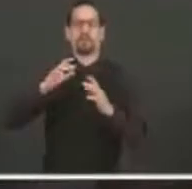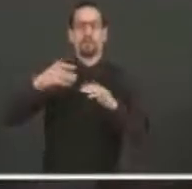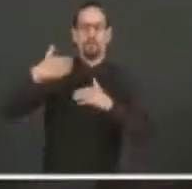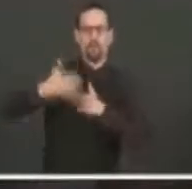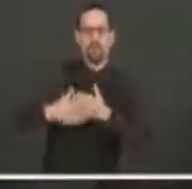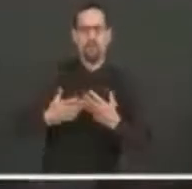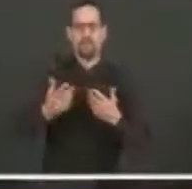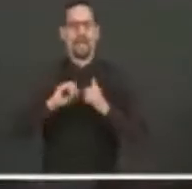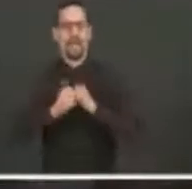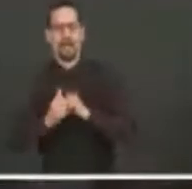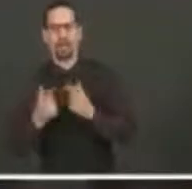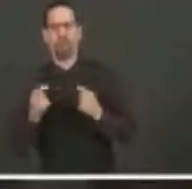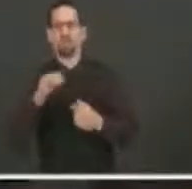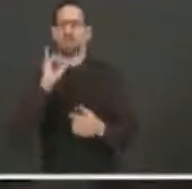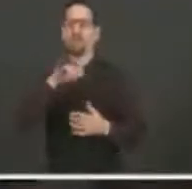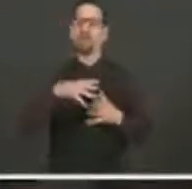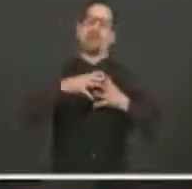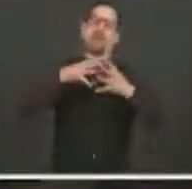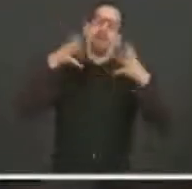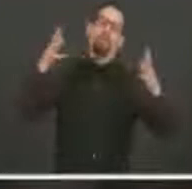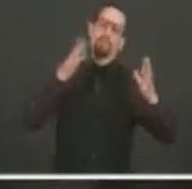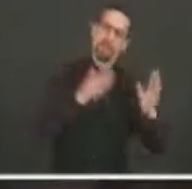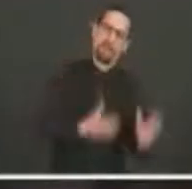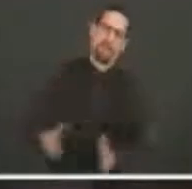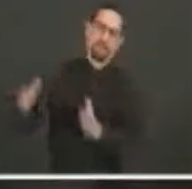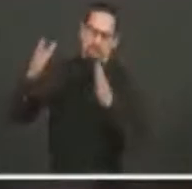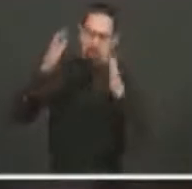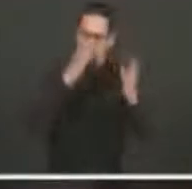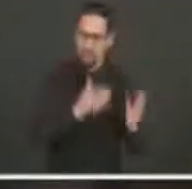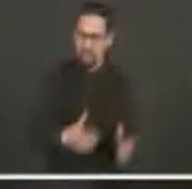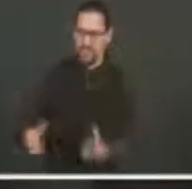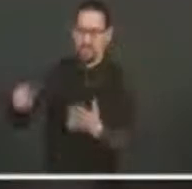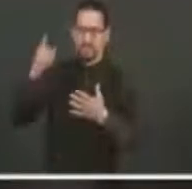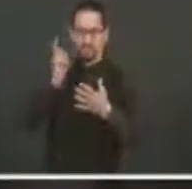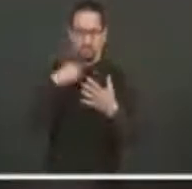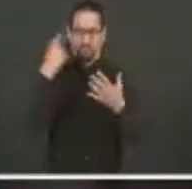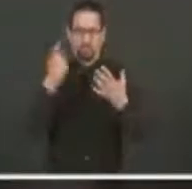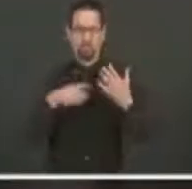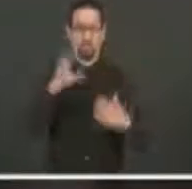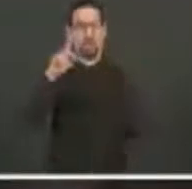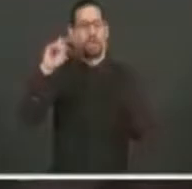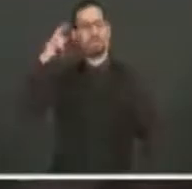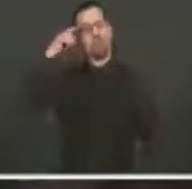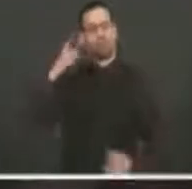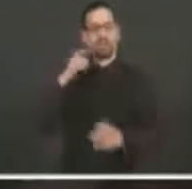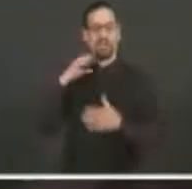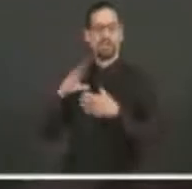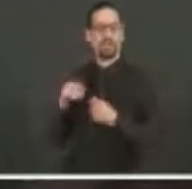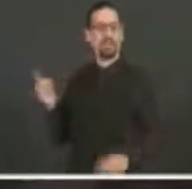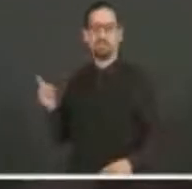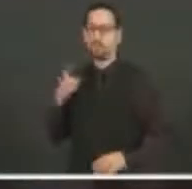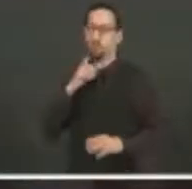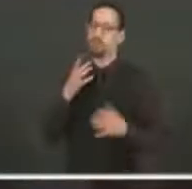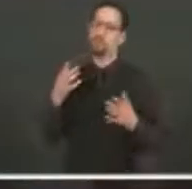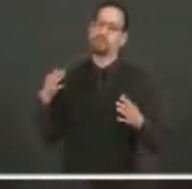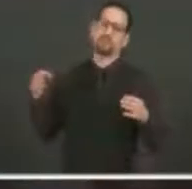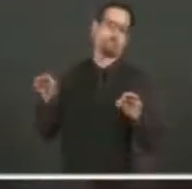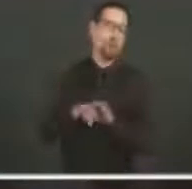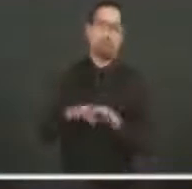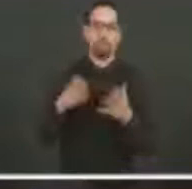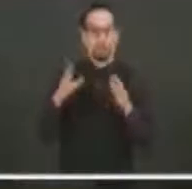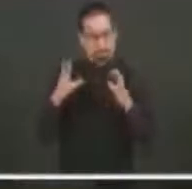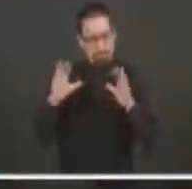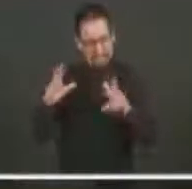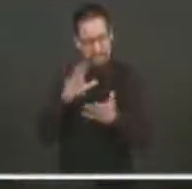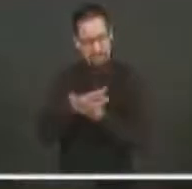happen. Because you heard the governor, it is the most important for us to return to school safely,